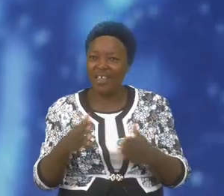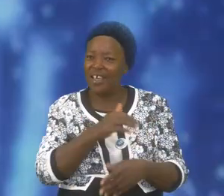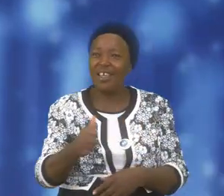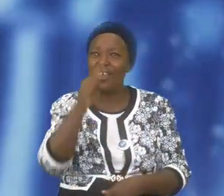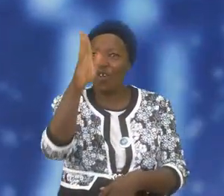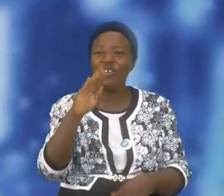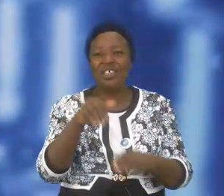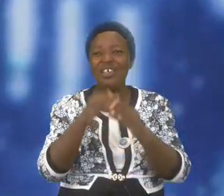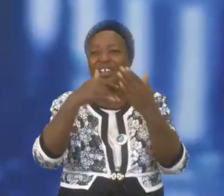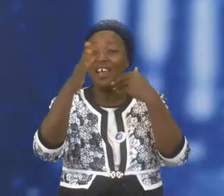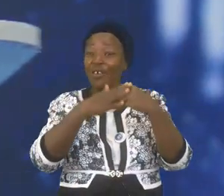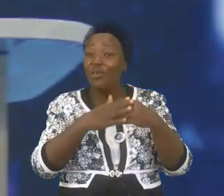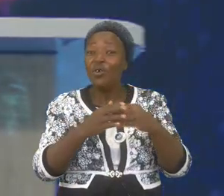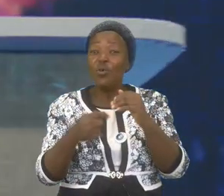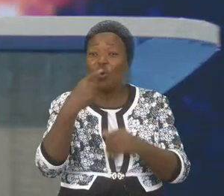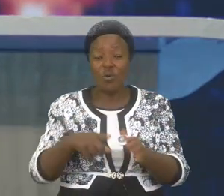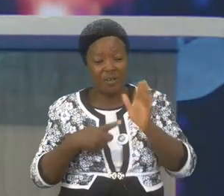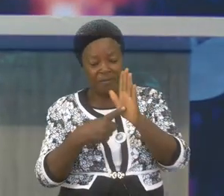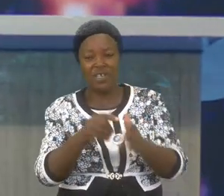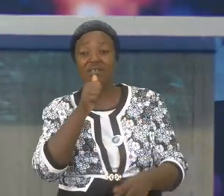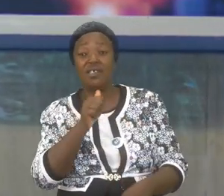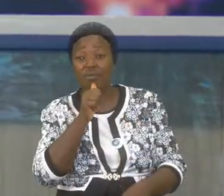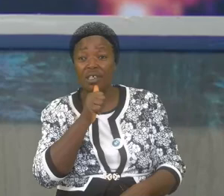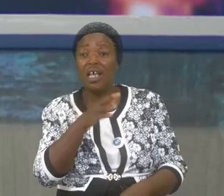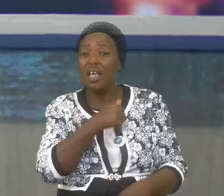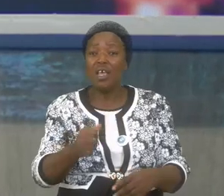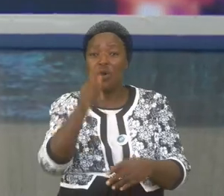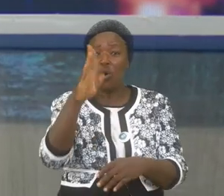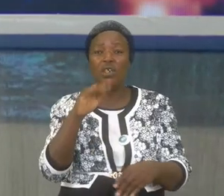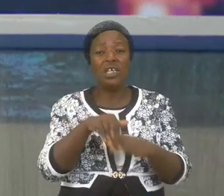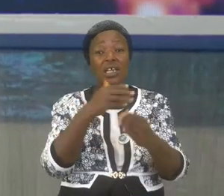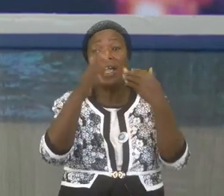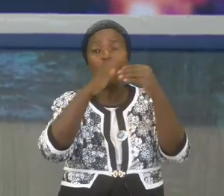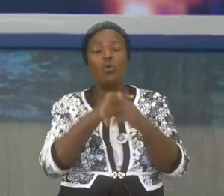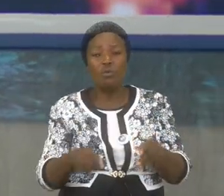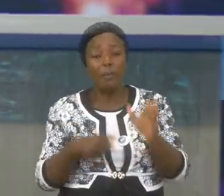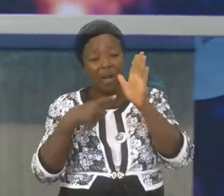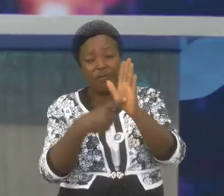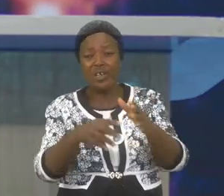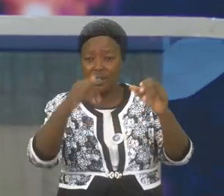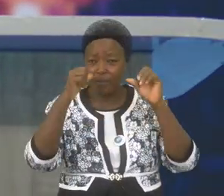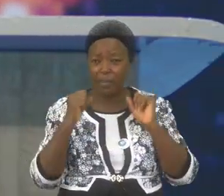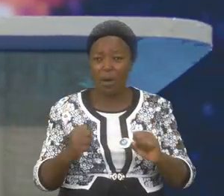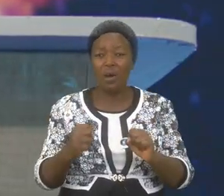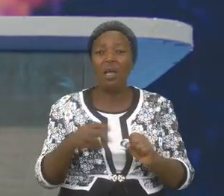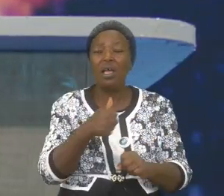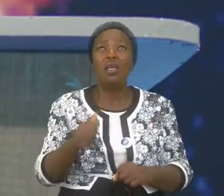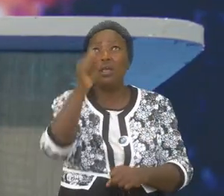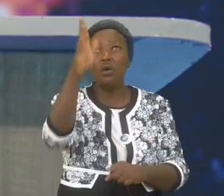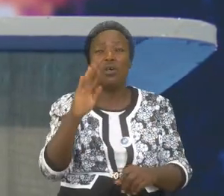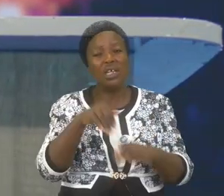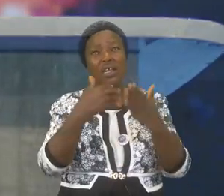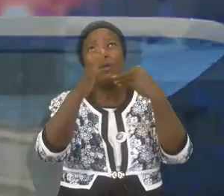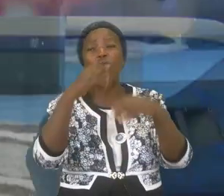God in heaven who manifests power, a God in heaven who heals the sick, a God in heaven who